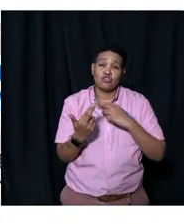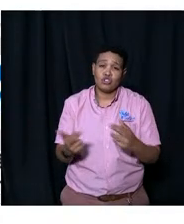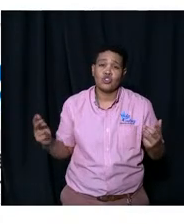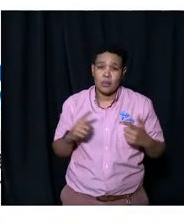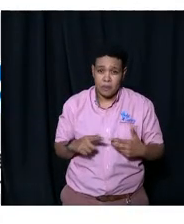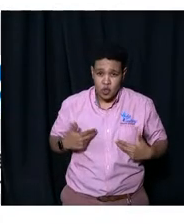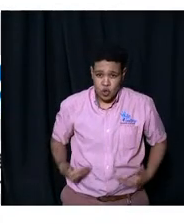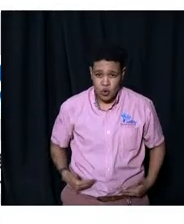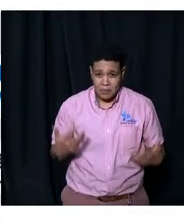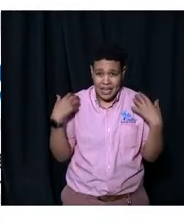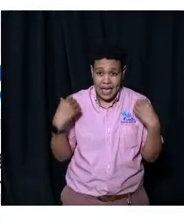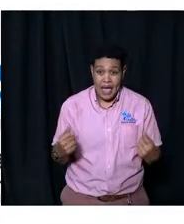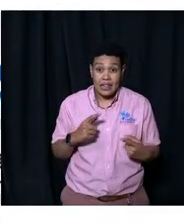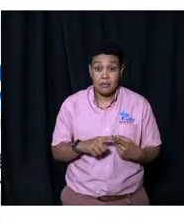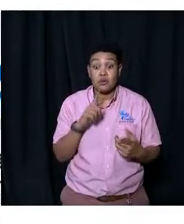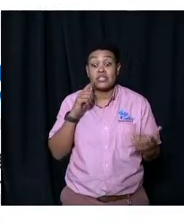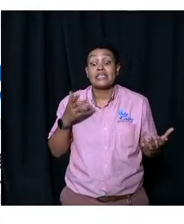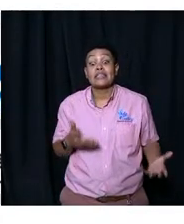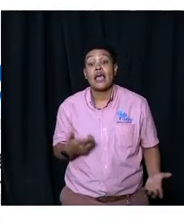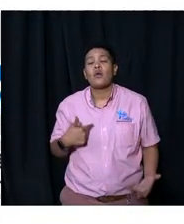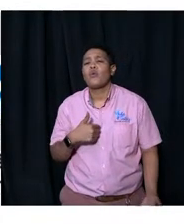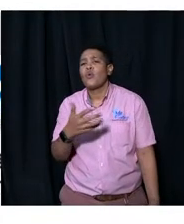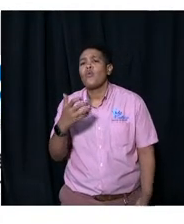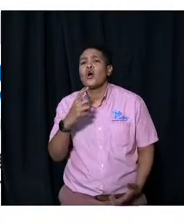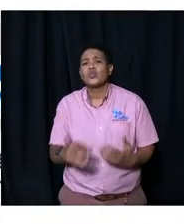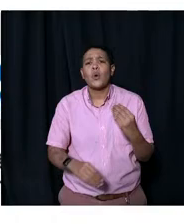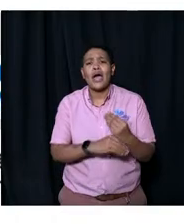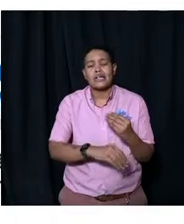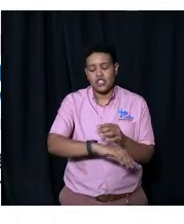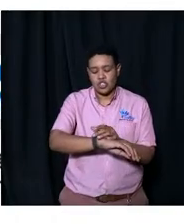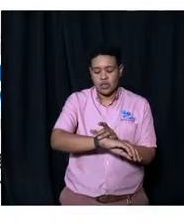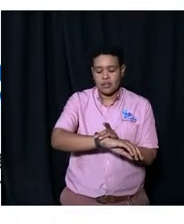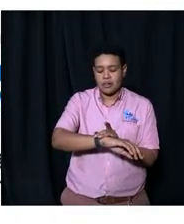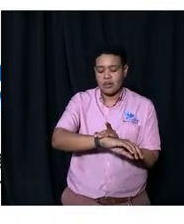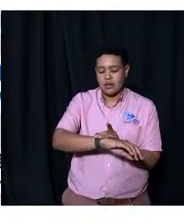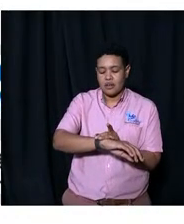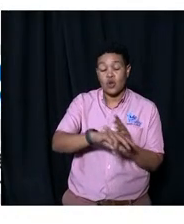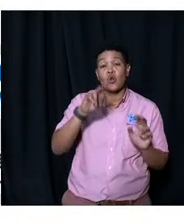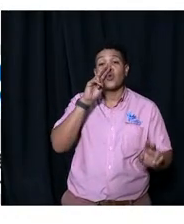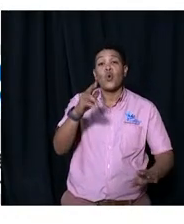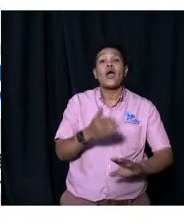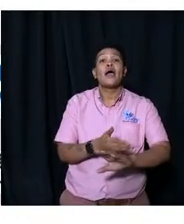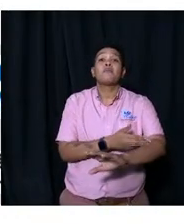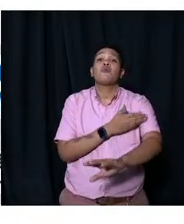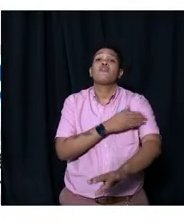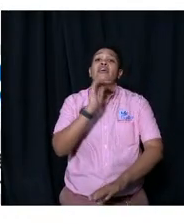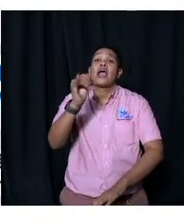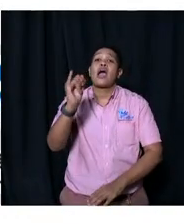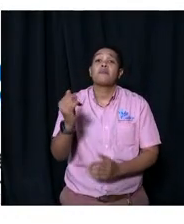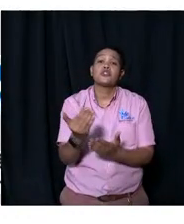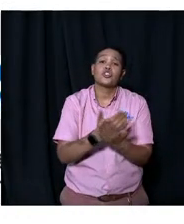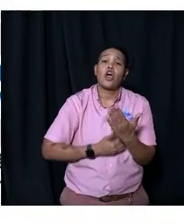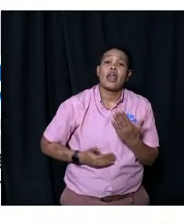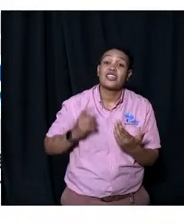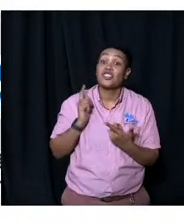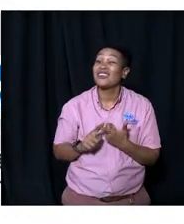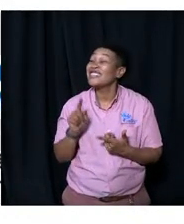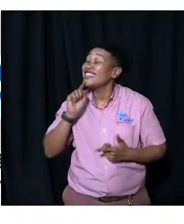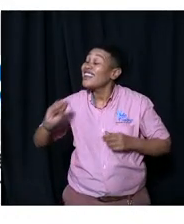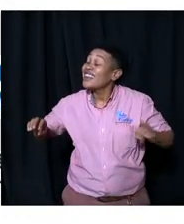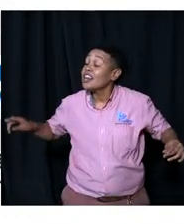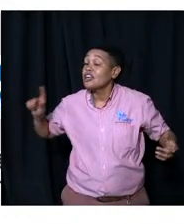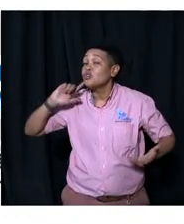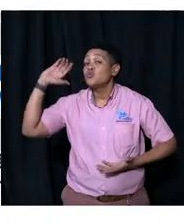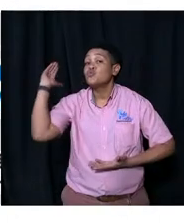health. And here we want to also look at improving, for instance, garbage collection and disposal